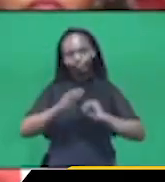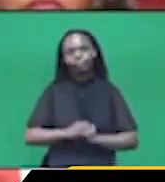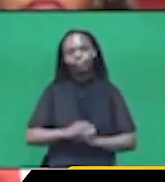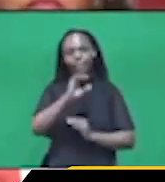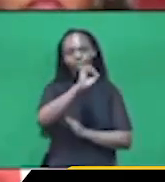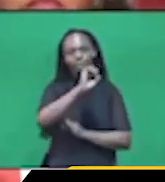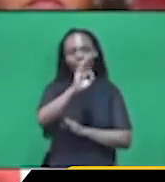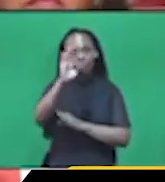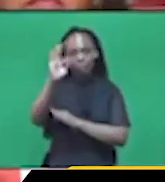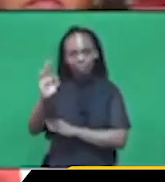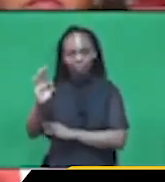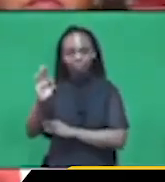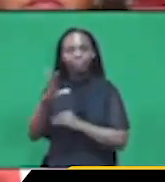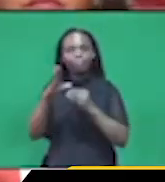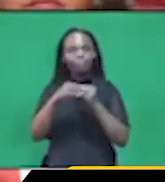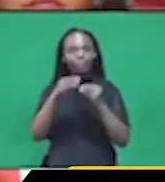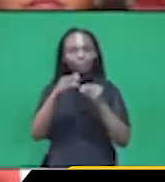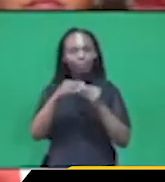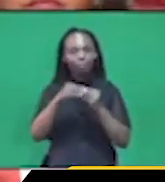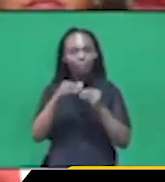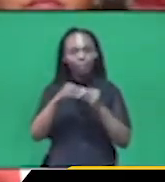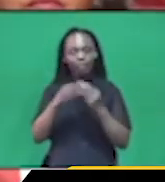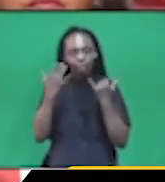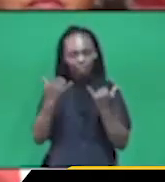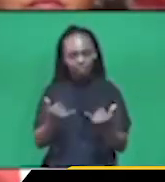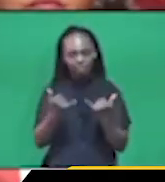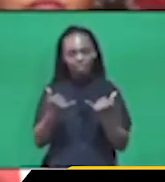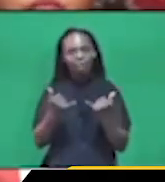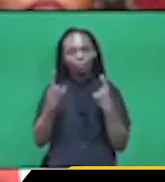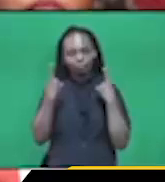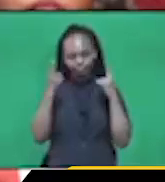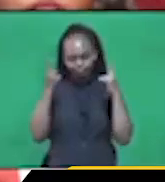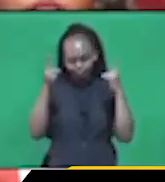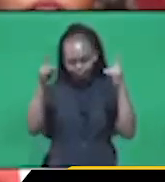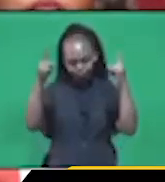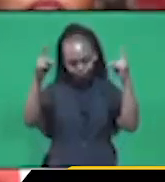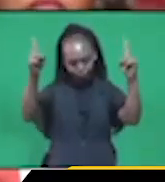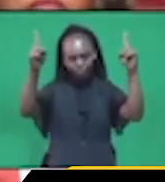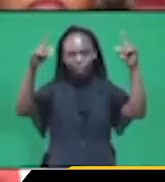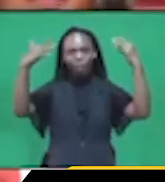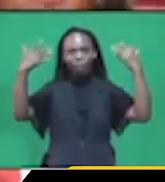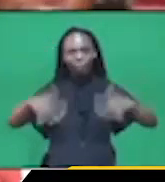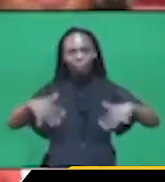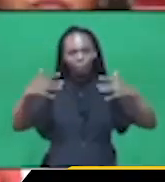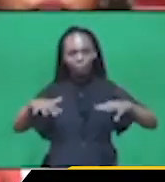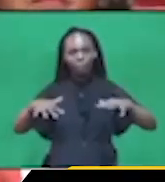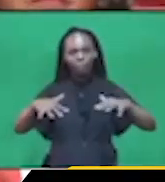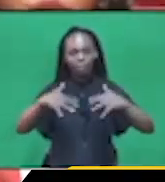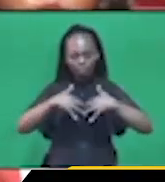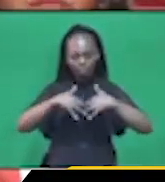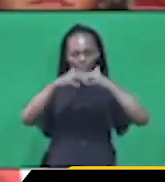fighters for successfully convening its third National People's Assembly.